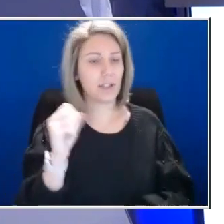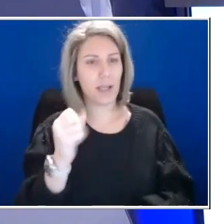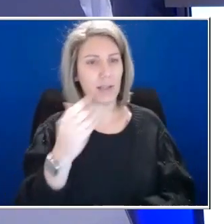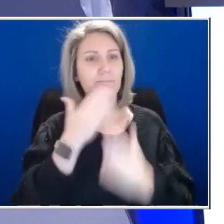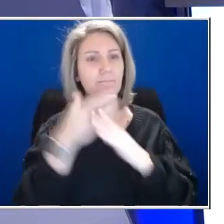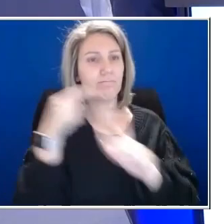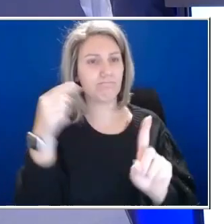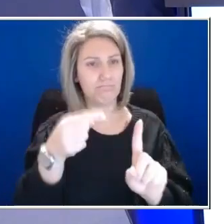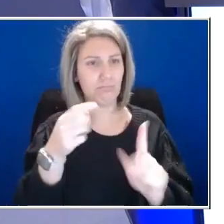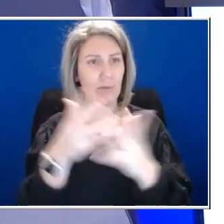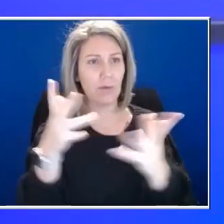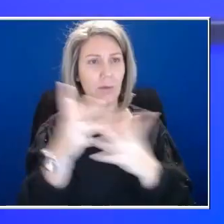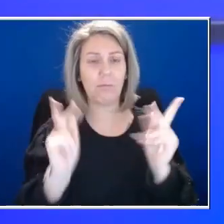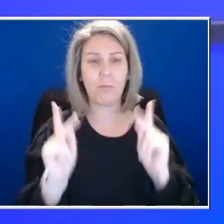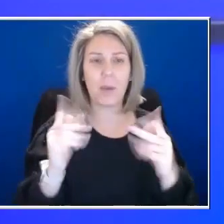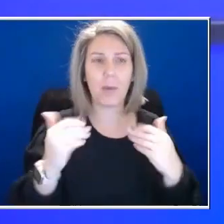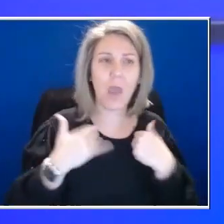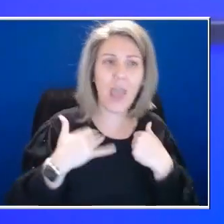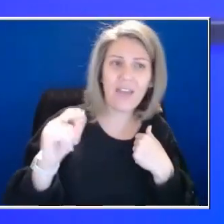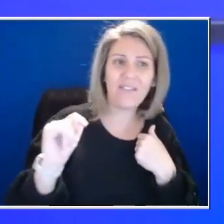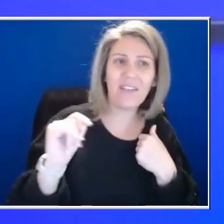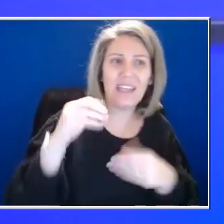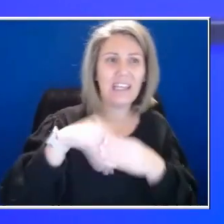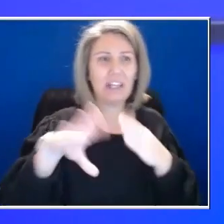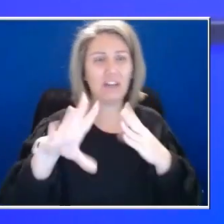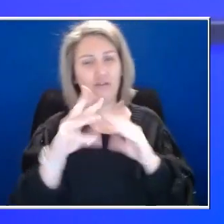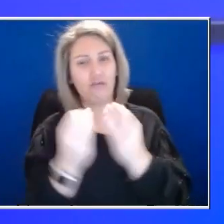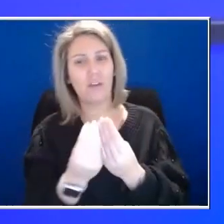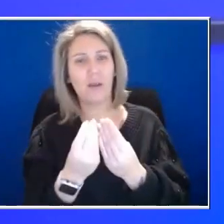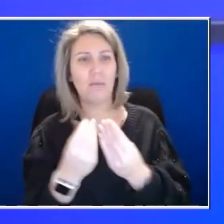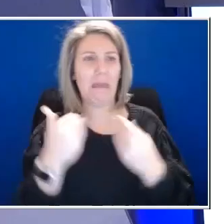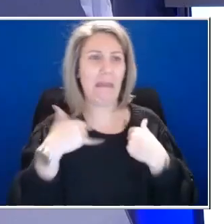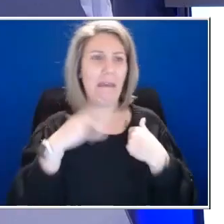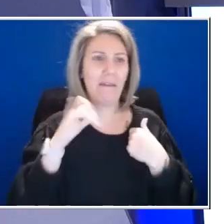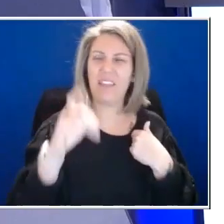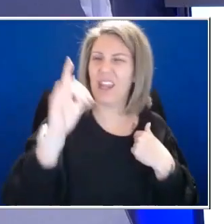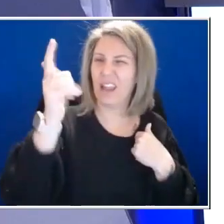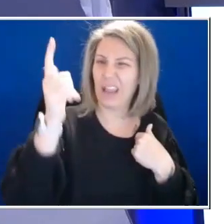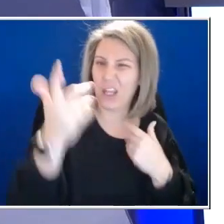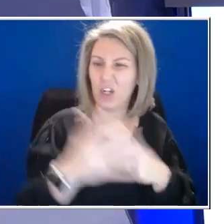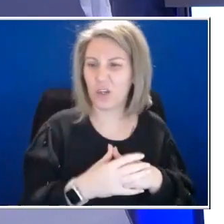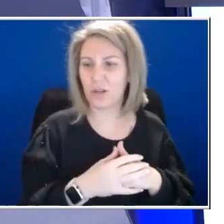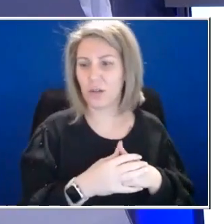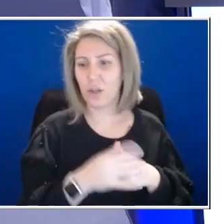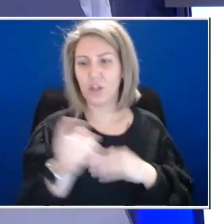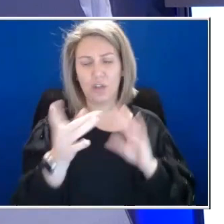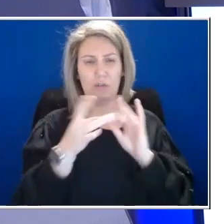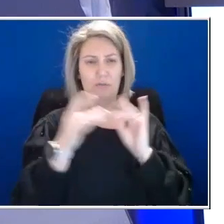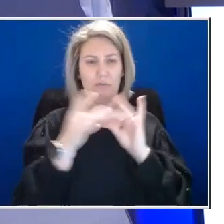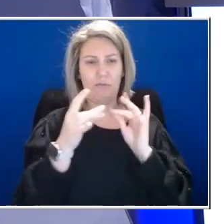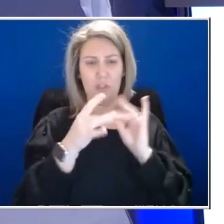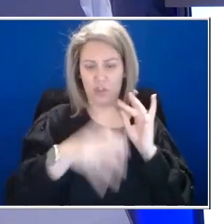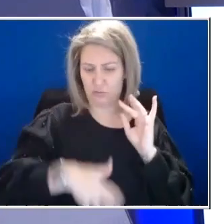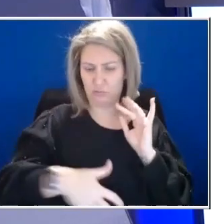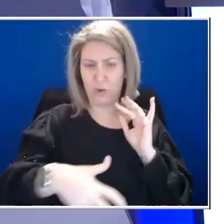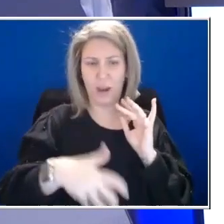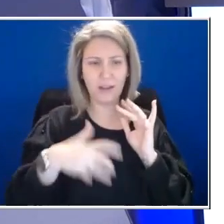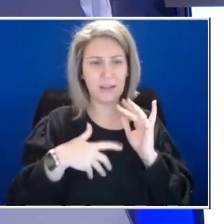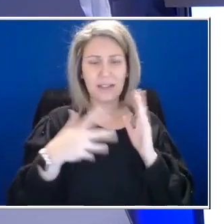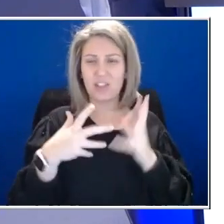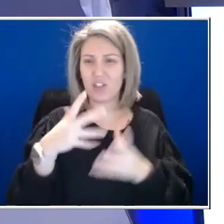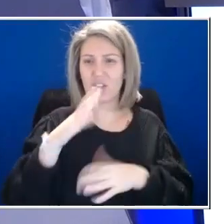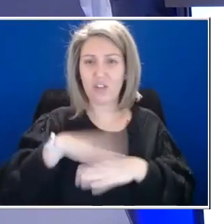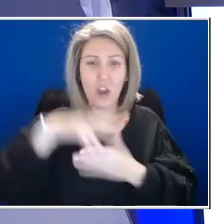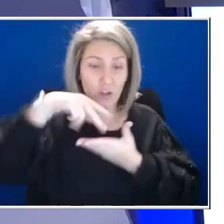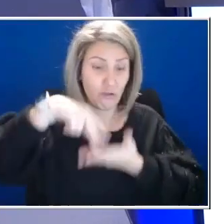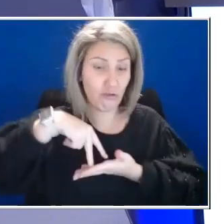people who have it in their family tend to reproduce that at later times as well. You mentioned pregnancy. So is it just having that? Is it being on your feet? Is that pressure